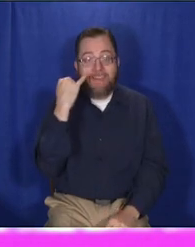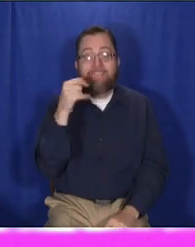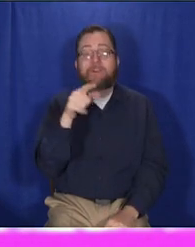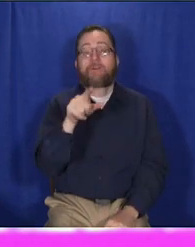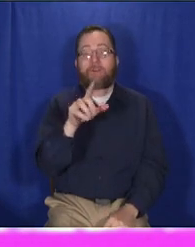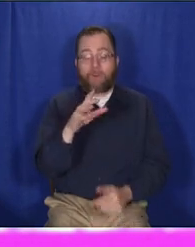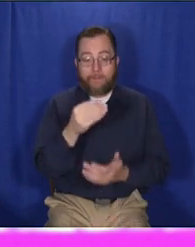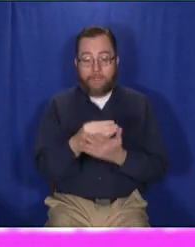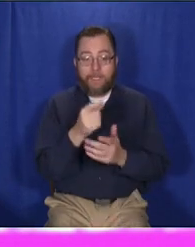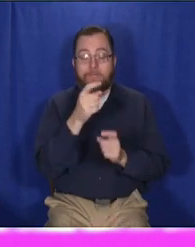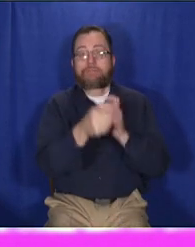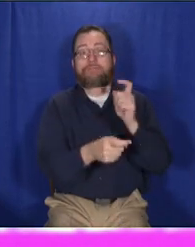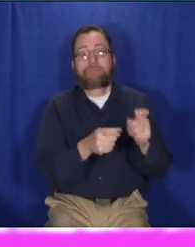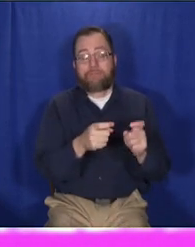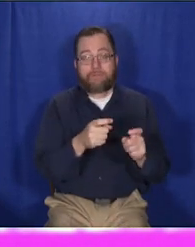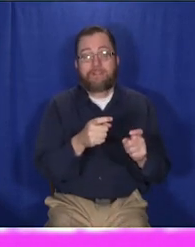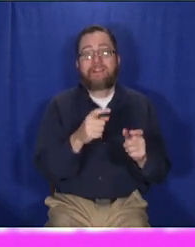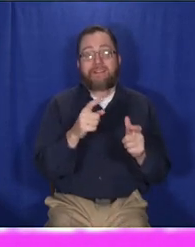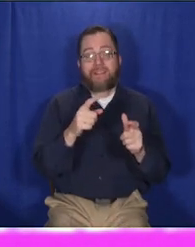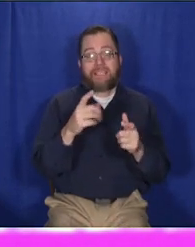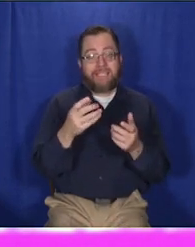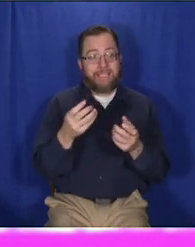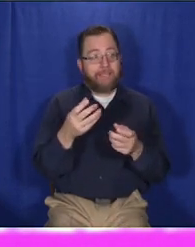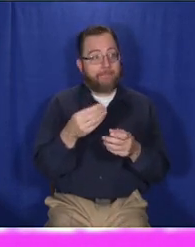that, your reward is in heaven.